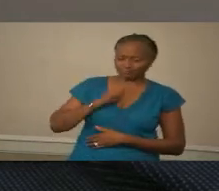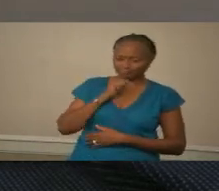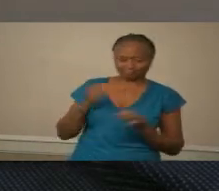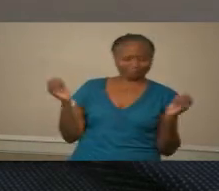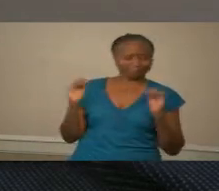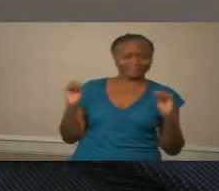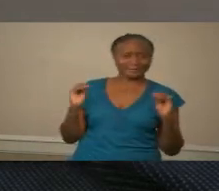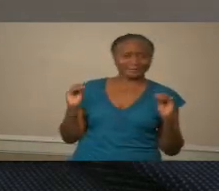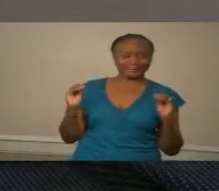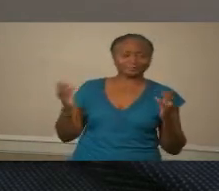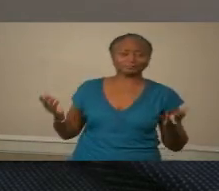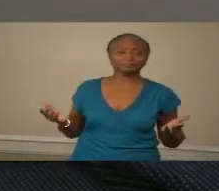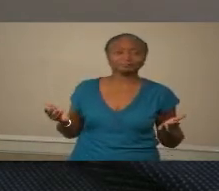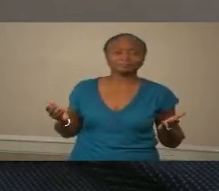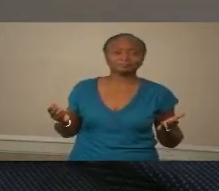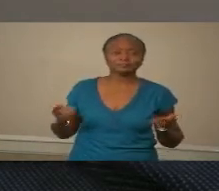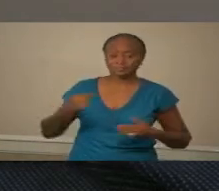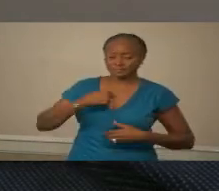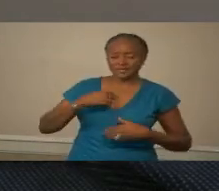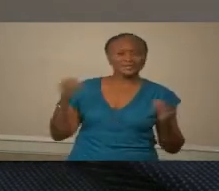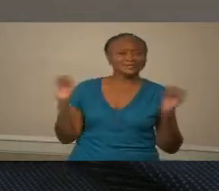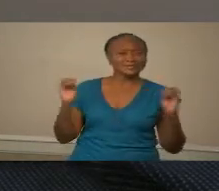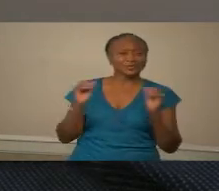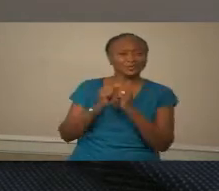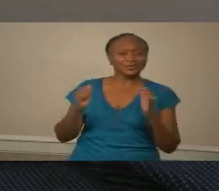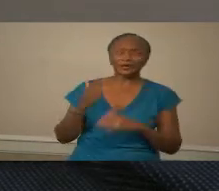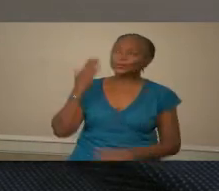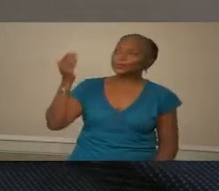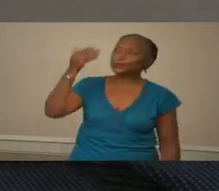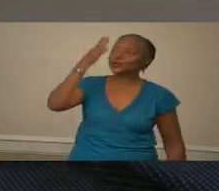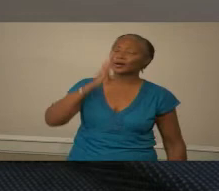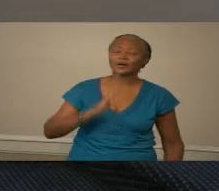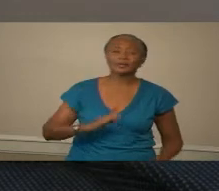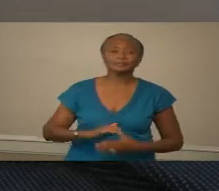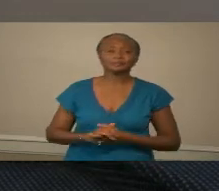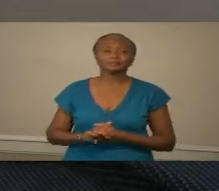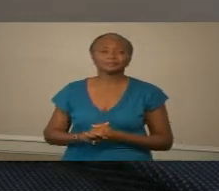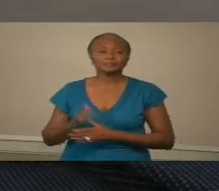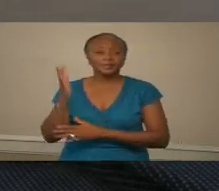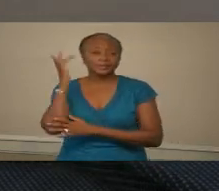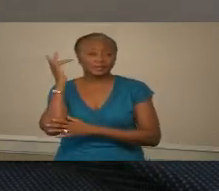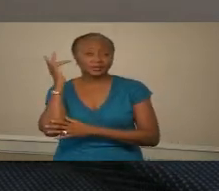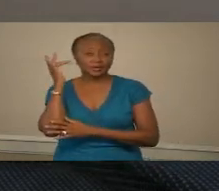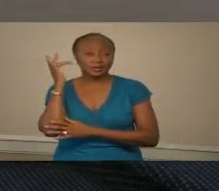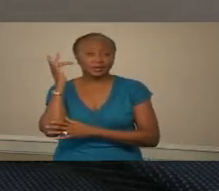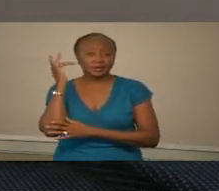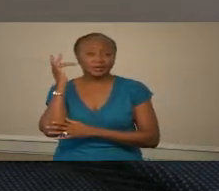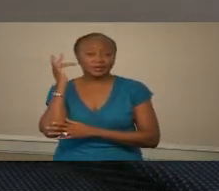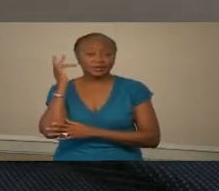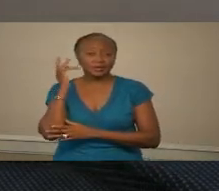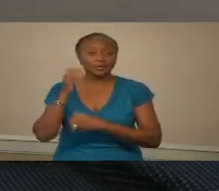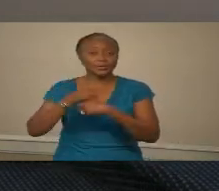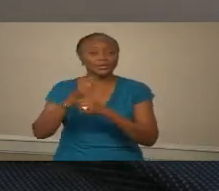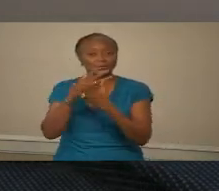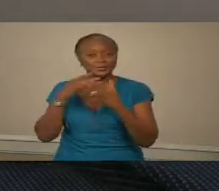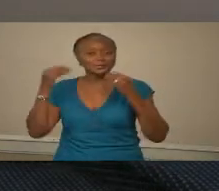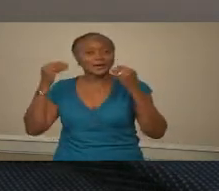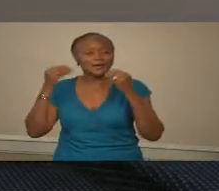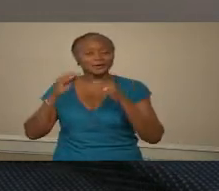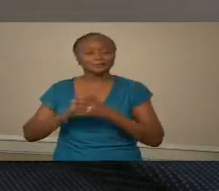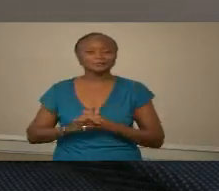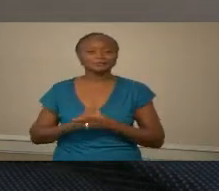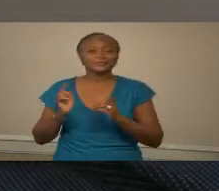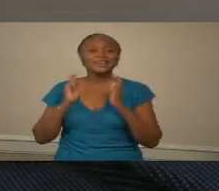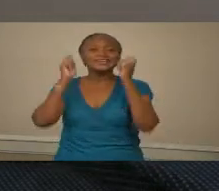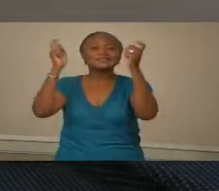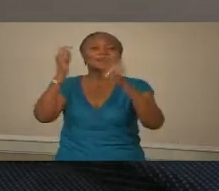Amen. I would be nothing without you, God. That's why I want to make you smile, oh God. That's why I